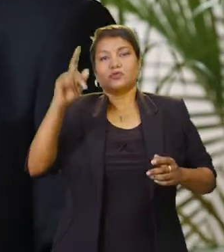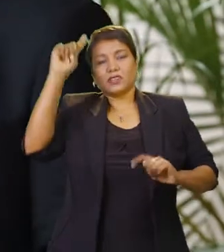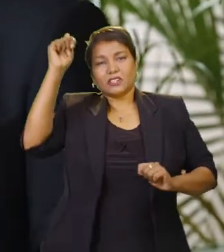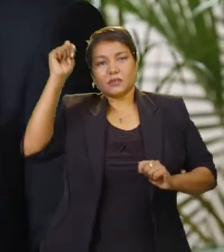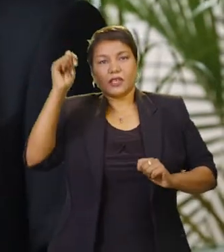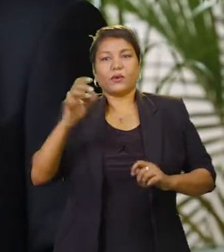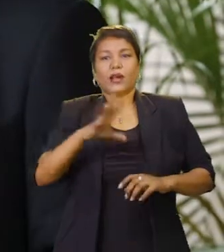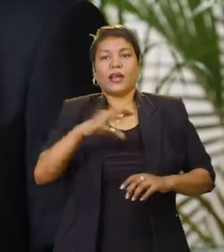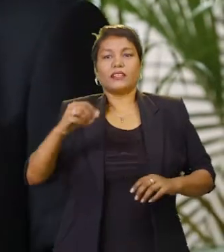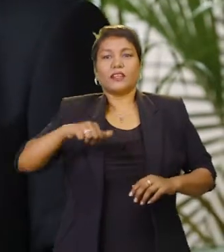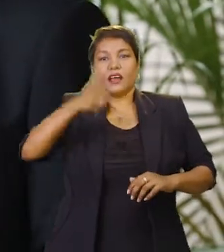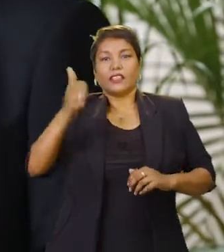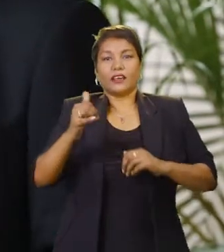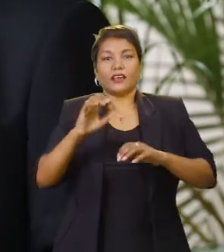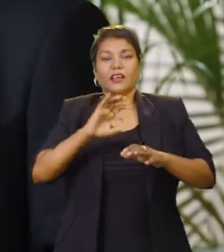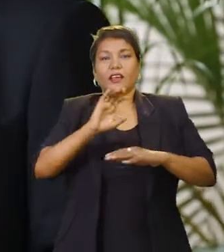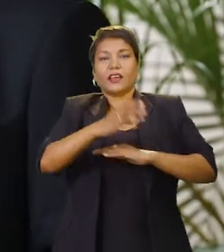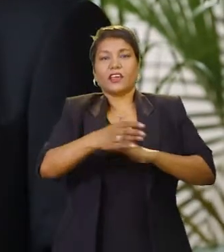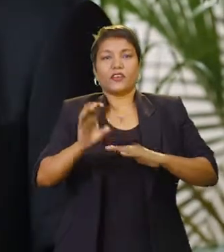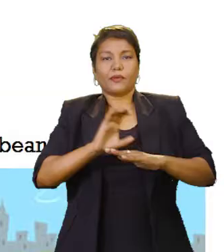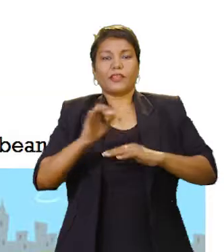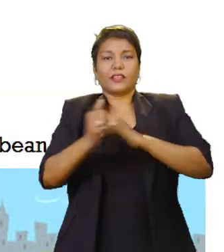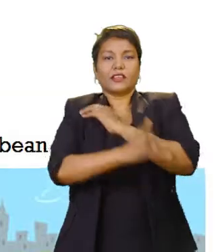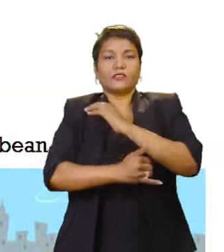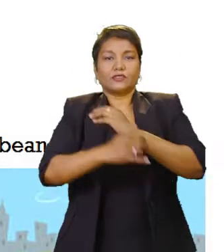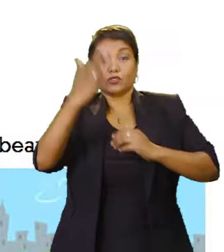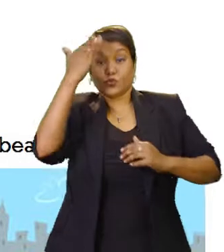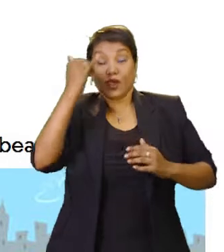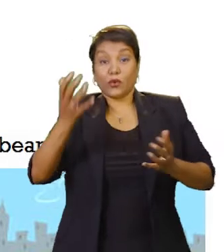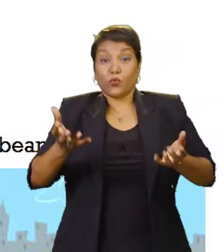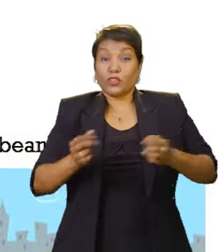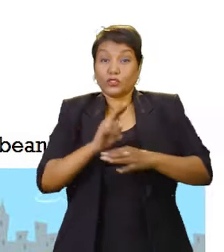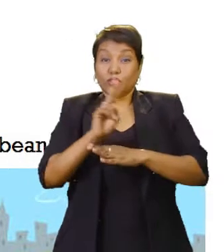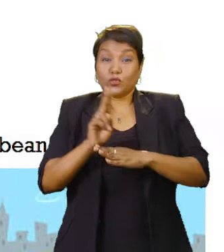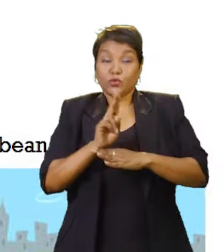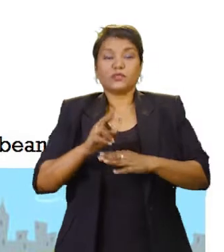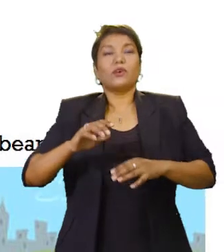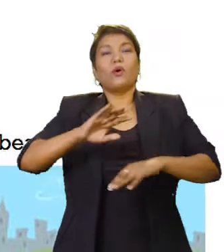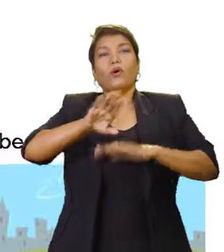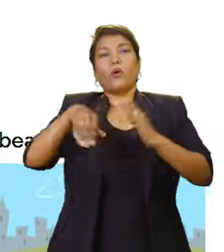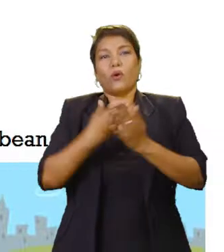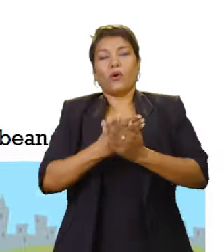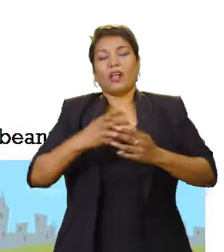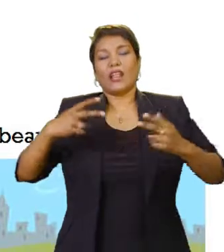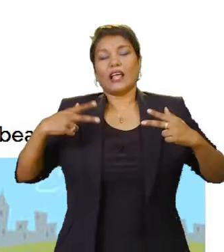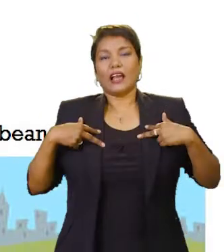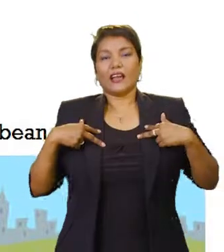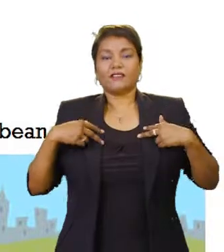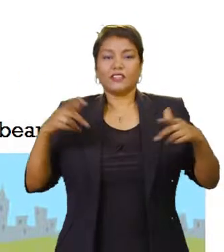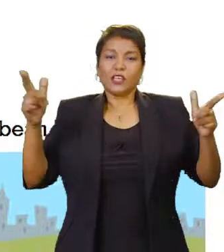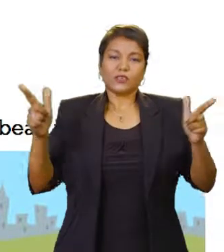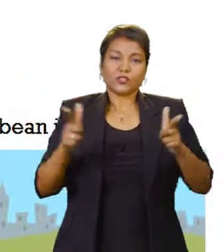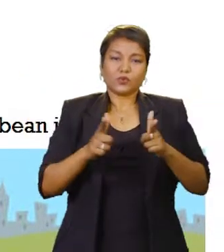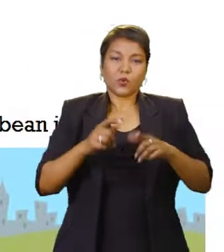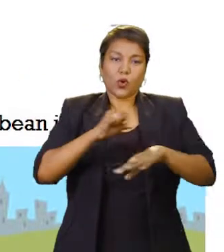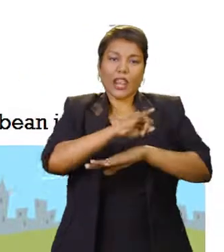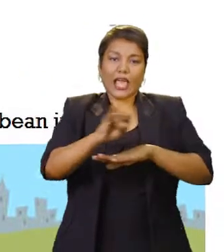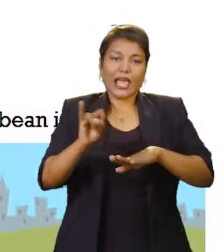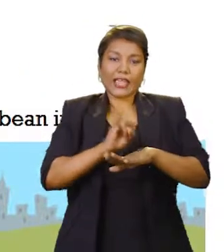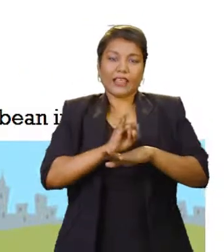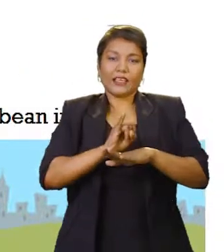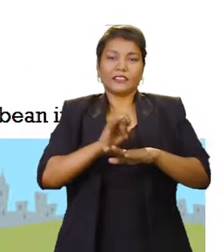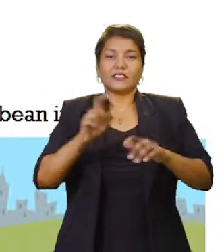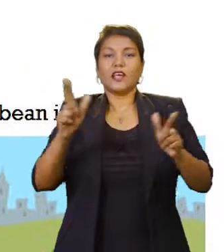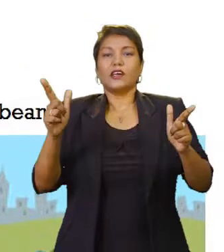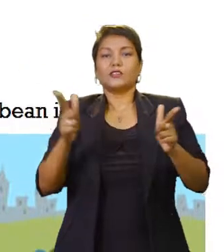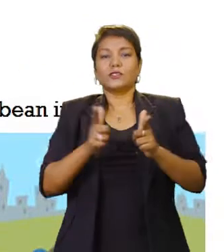independent jurisdictions, small island states. We generally have small geographies. We relatively have low populations